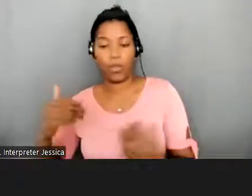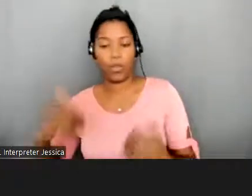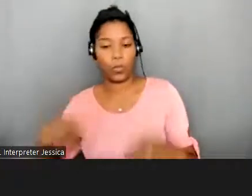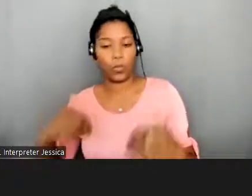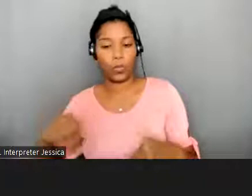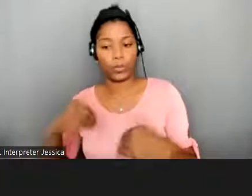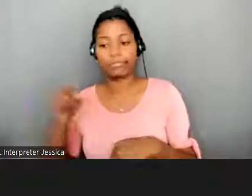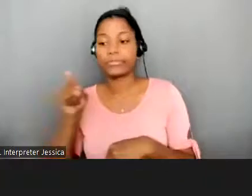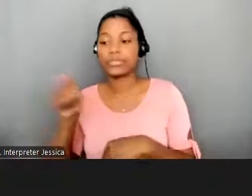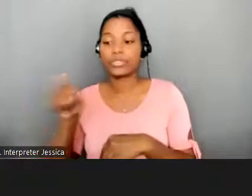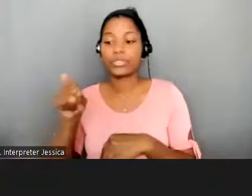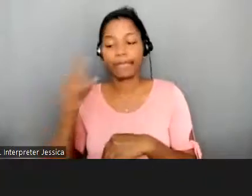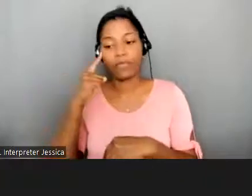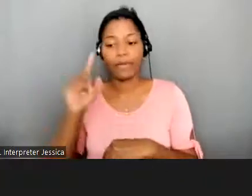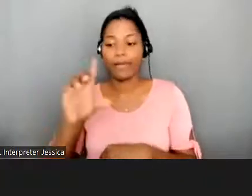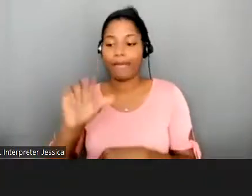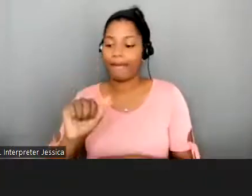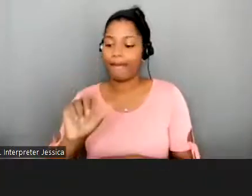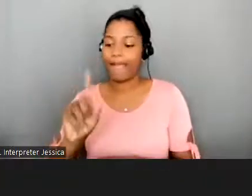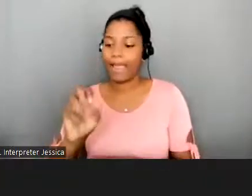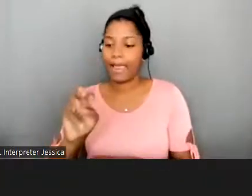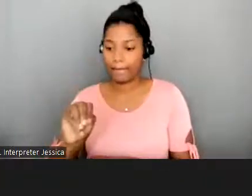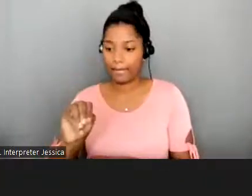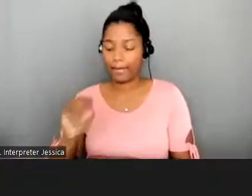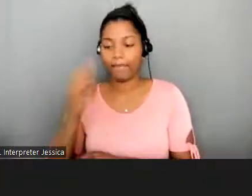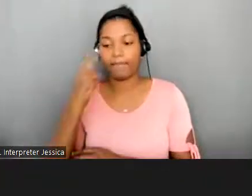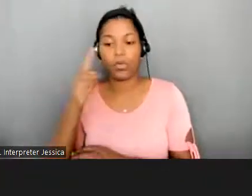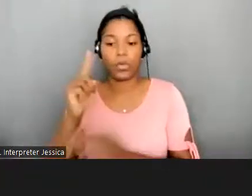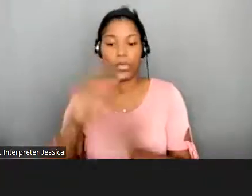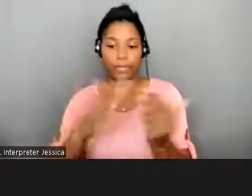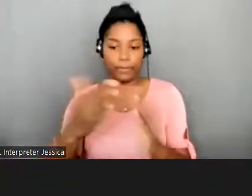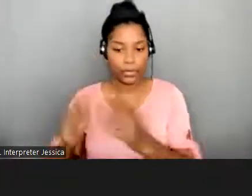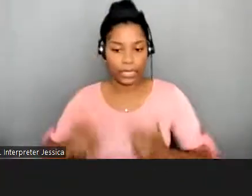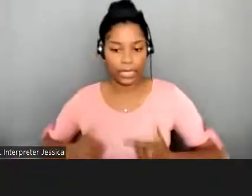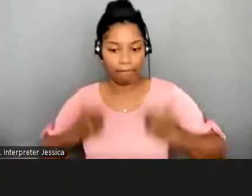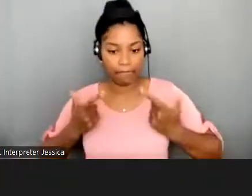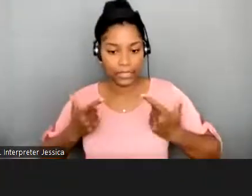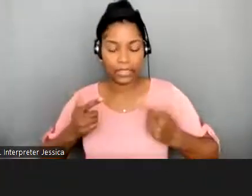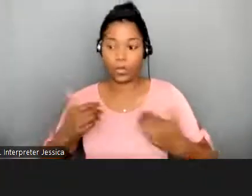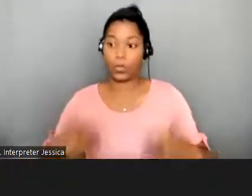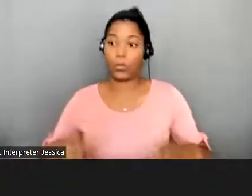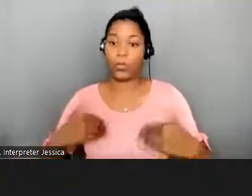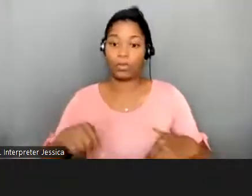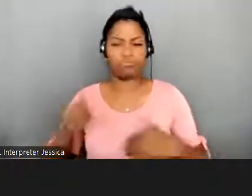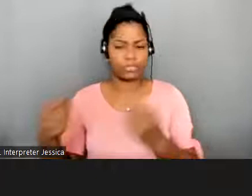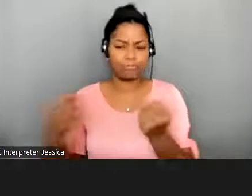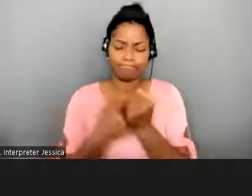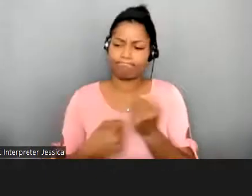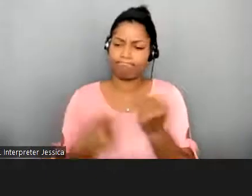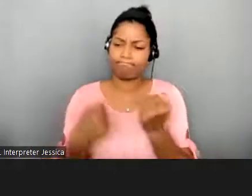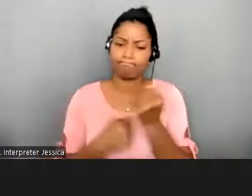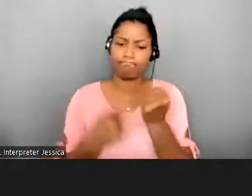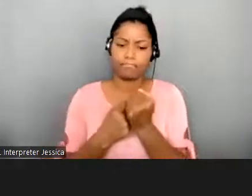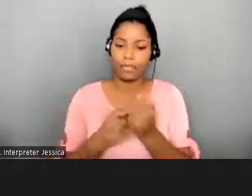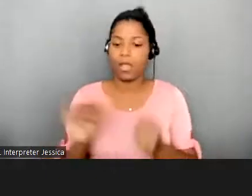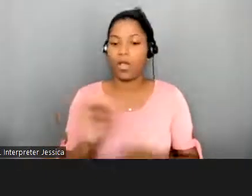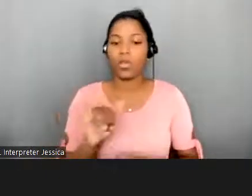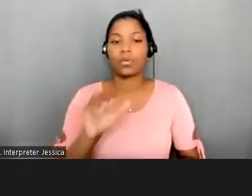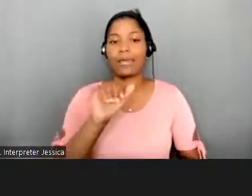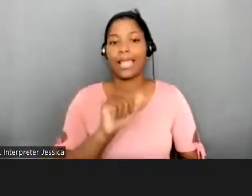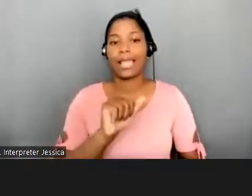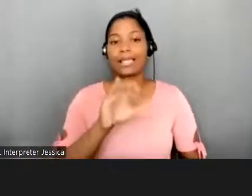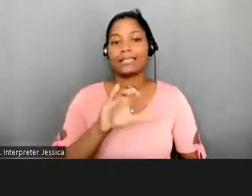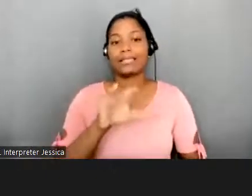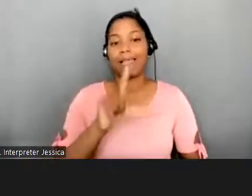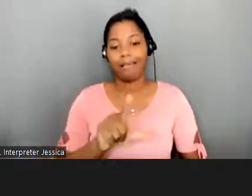for Community Living, for helping to guide and shape our efforts, and ACL for its critical leadership and support